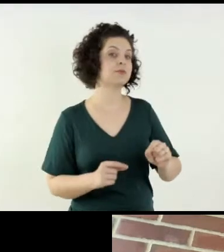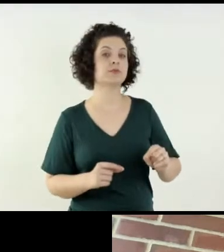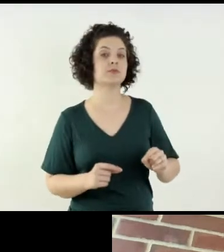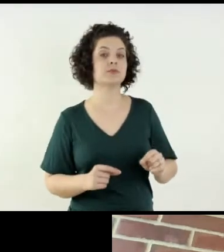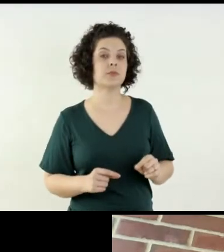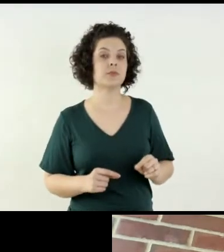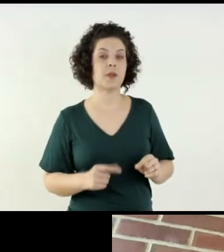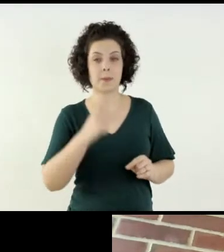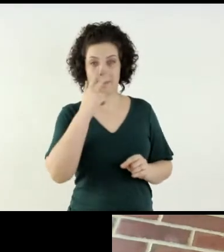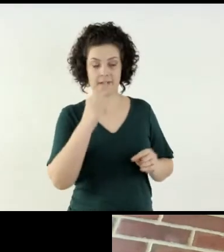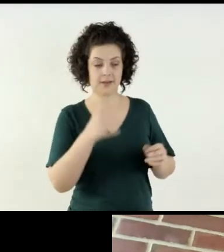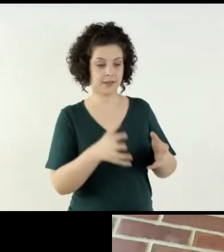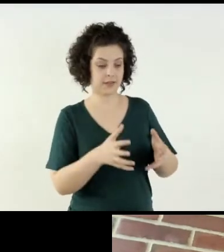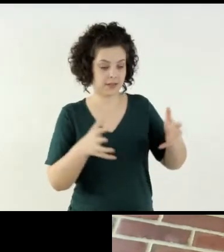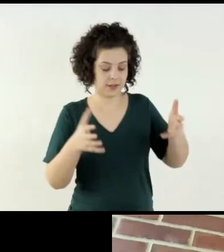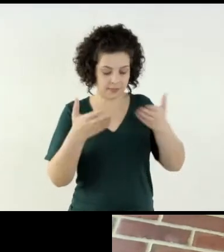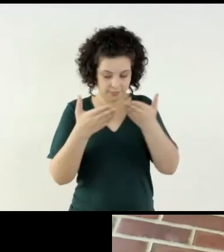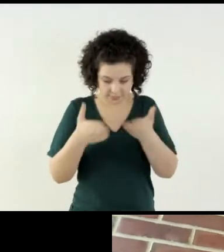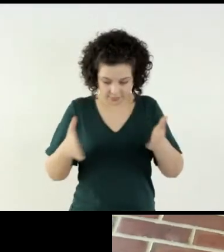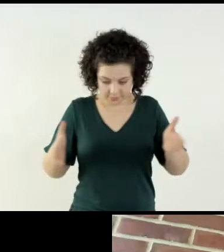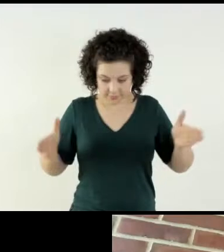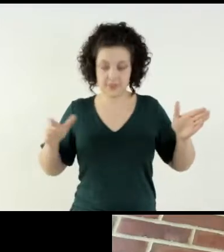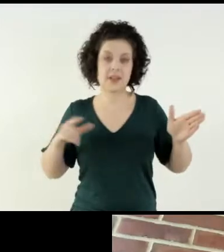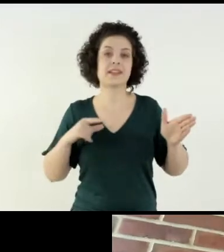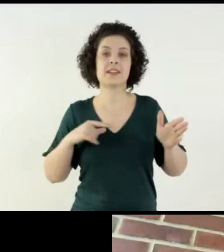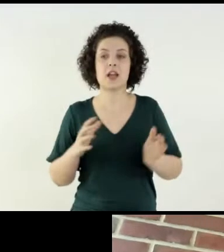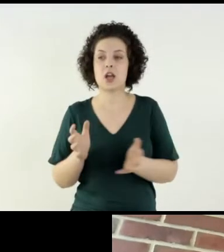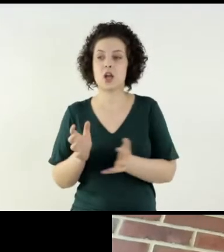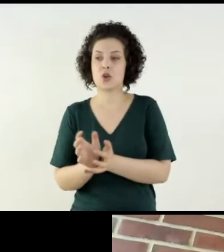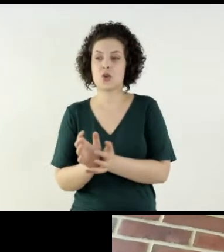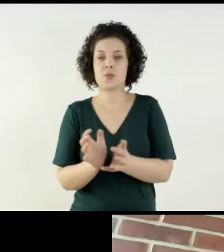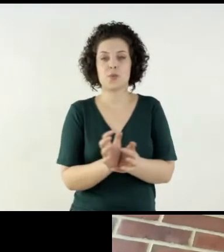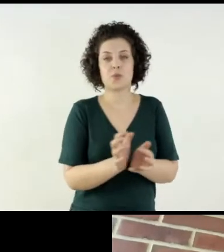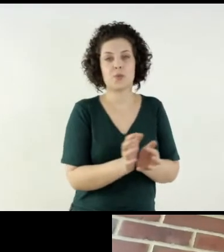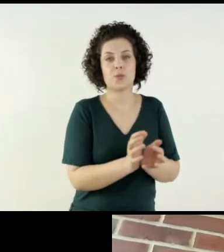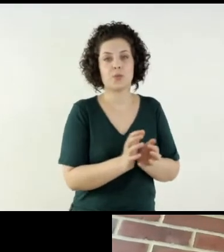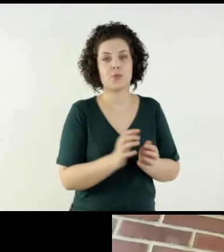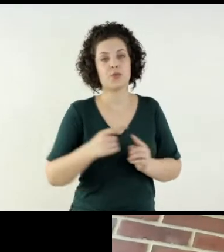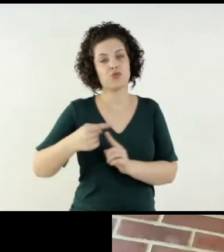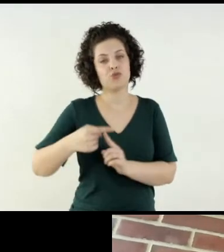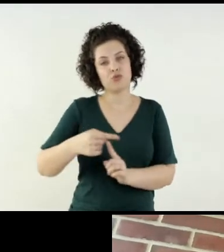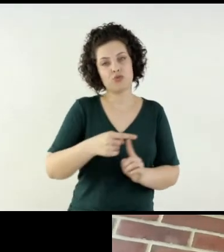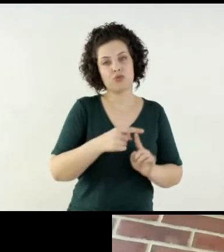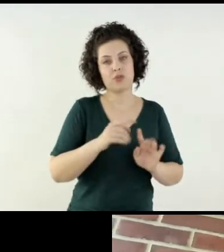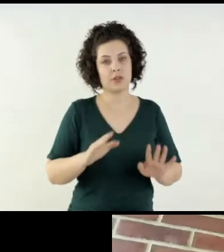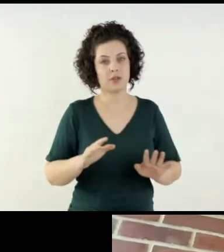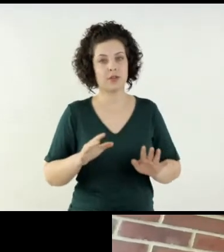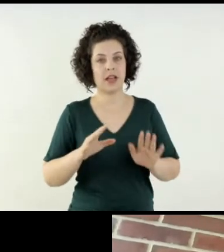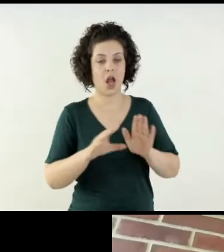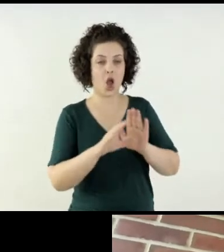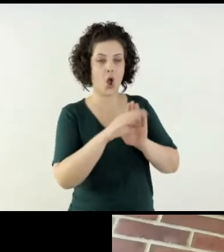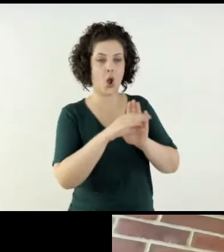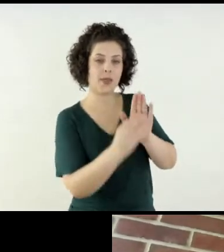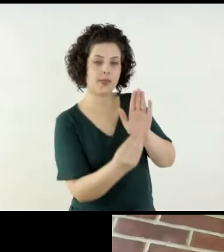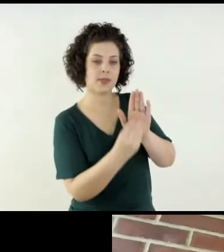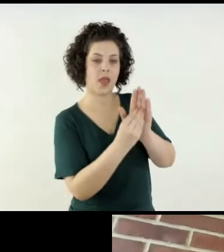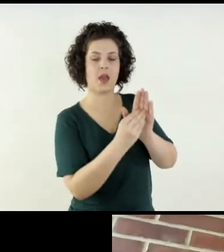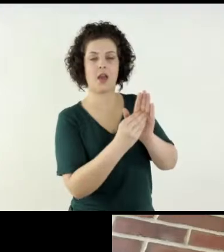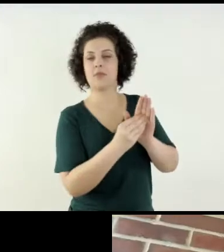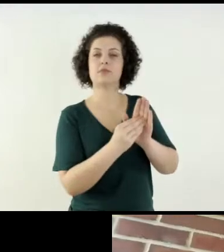And because it cannot really be easily defined or categorized, what would you